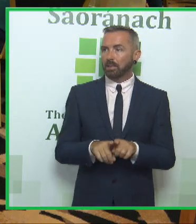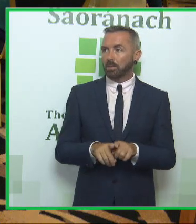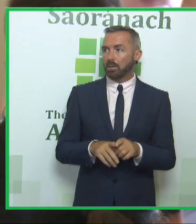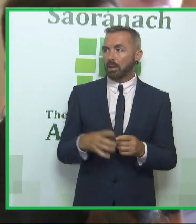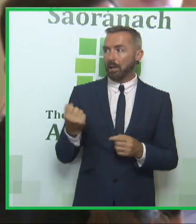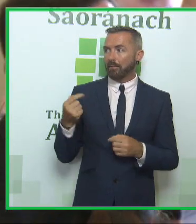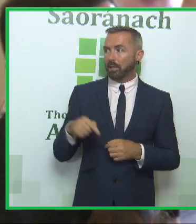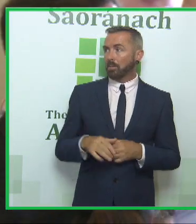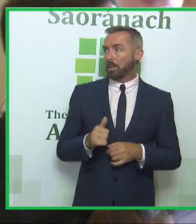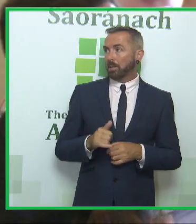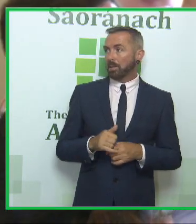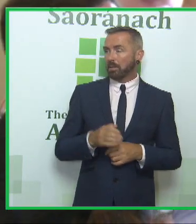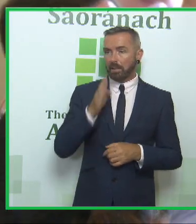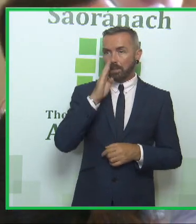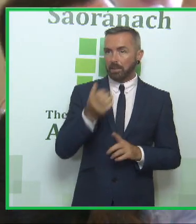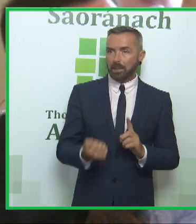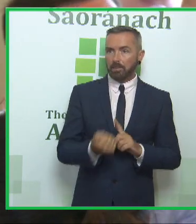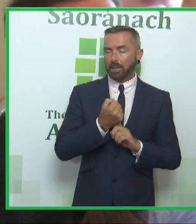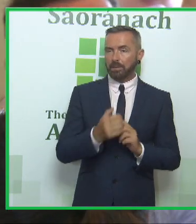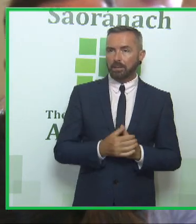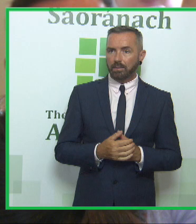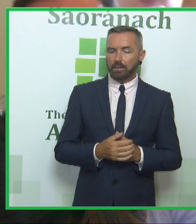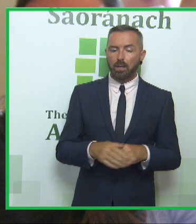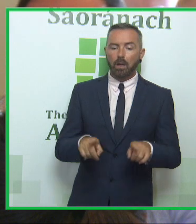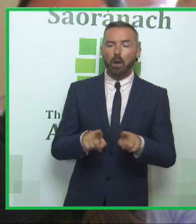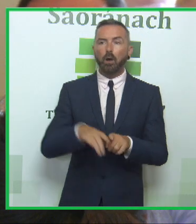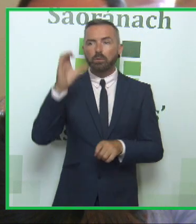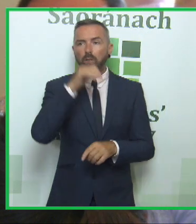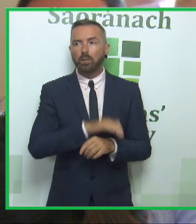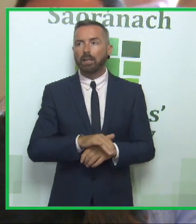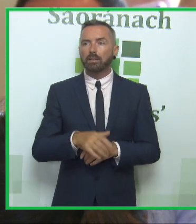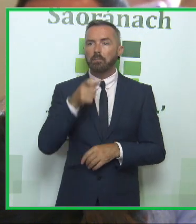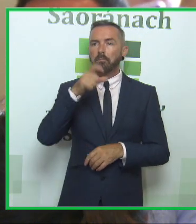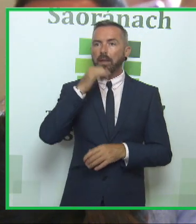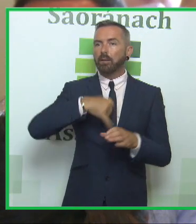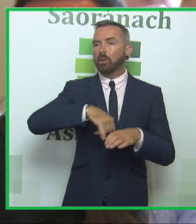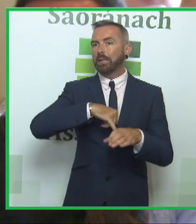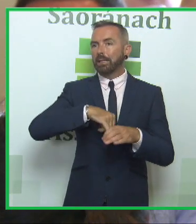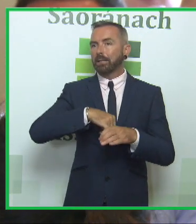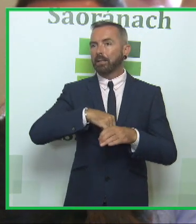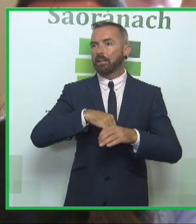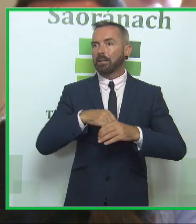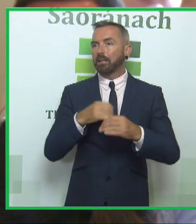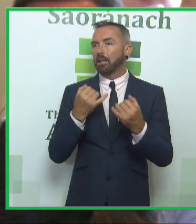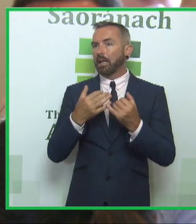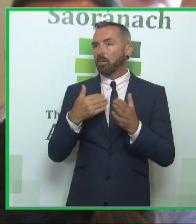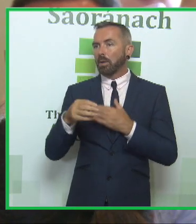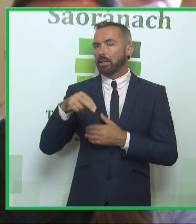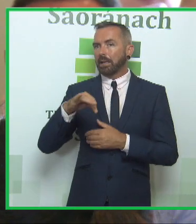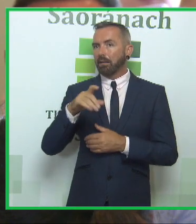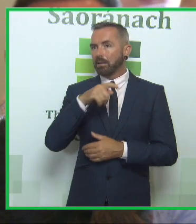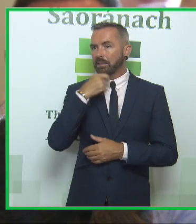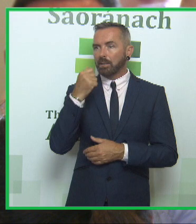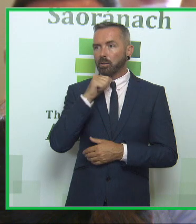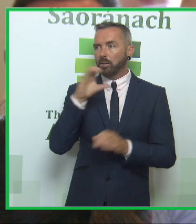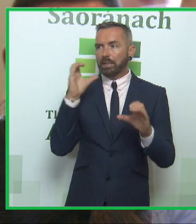an immediate impact. We were also looking at the methadone clinic overhaul, where what Nicola said, where she didn't have any care